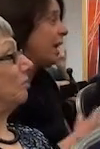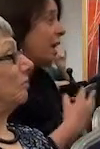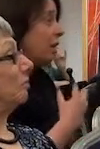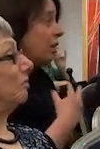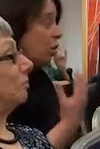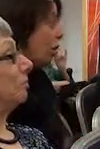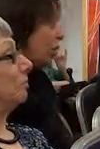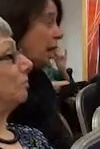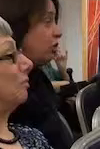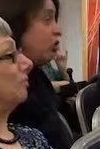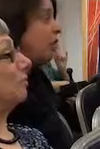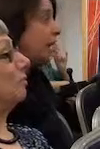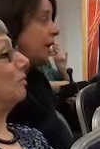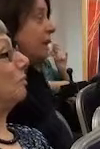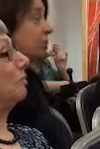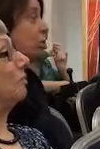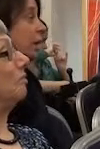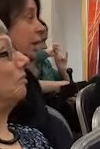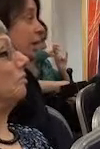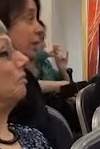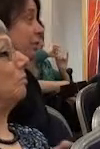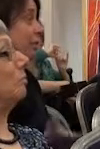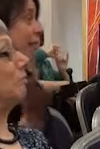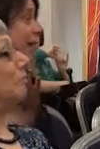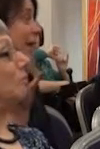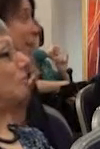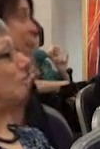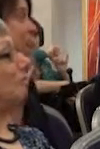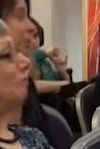results? As shocking and appalling,